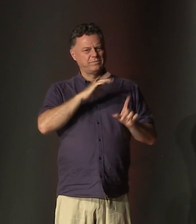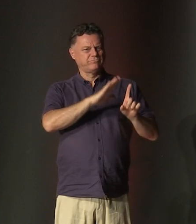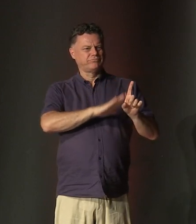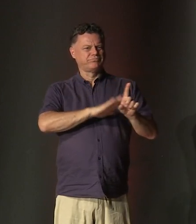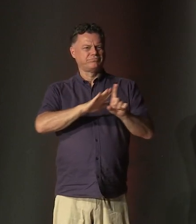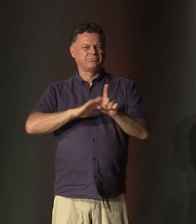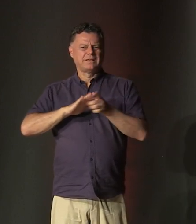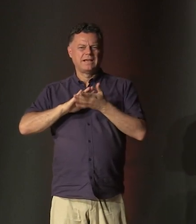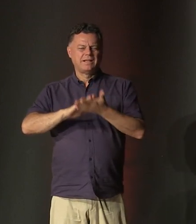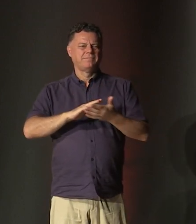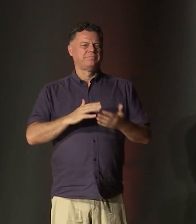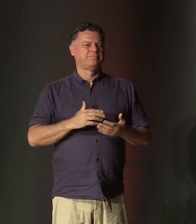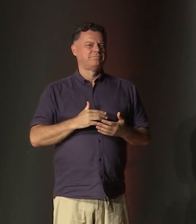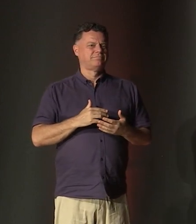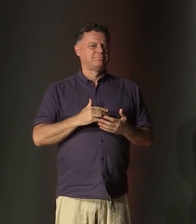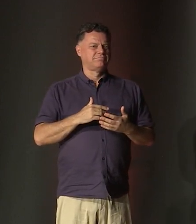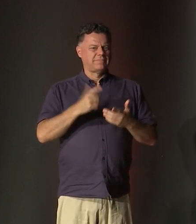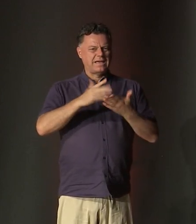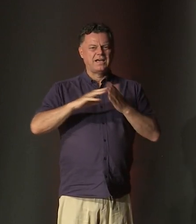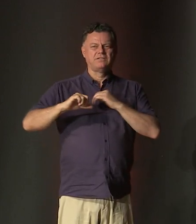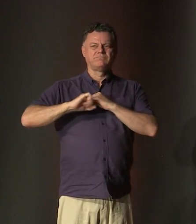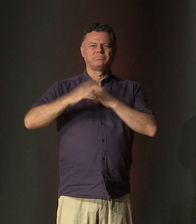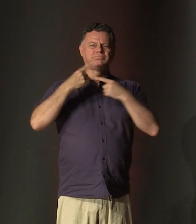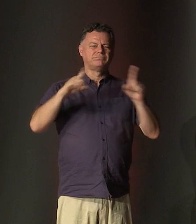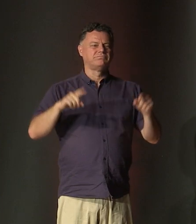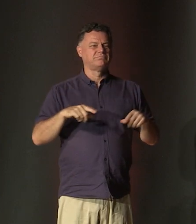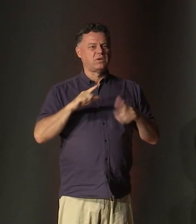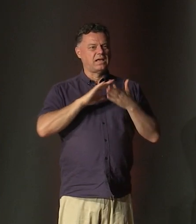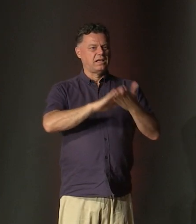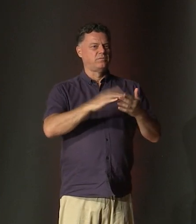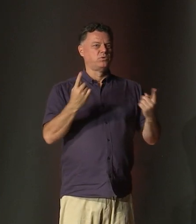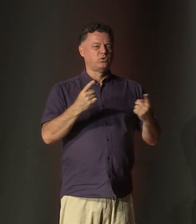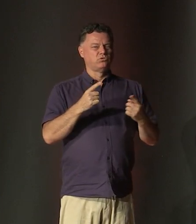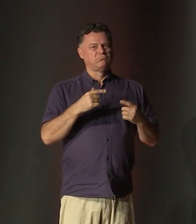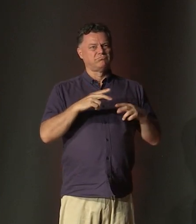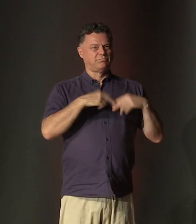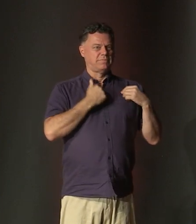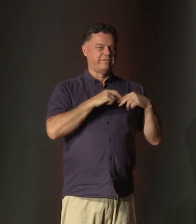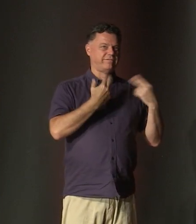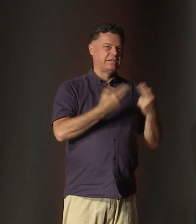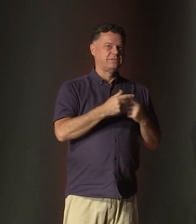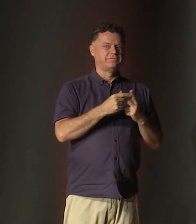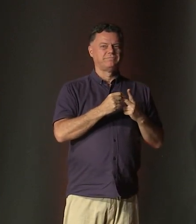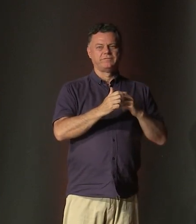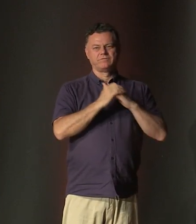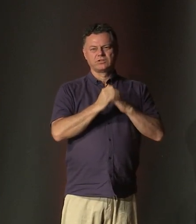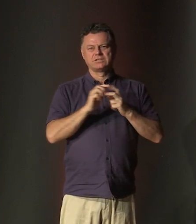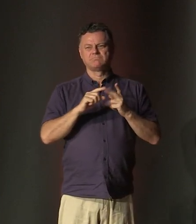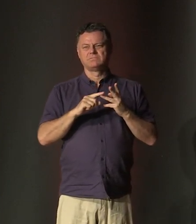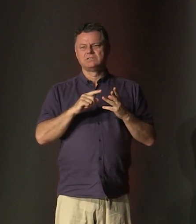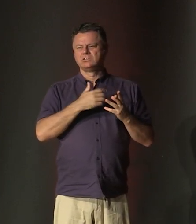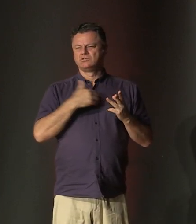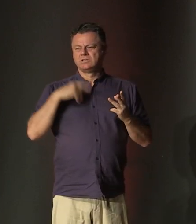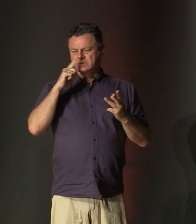you help? Family, friends, strangers, at home or at work or in the